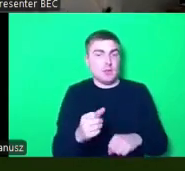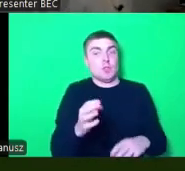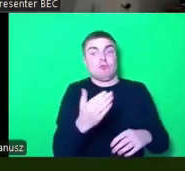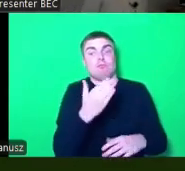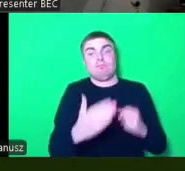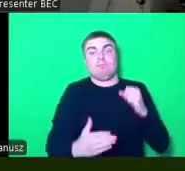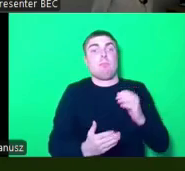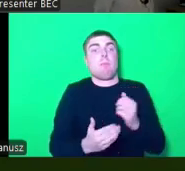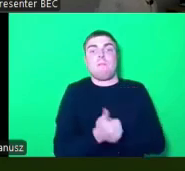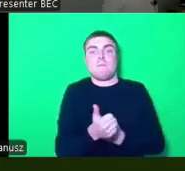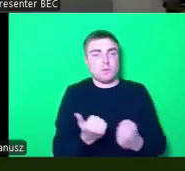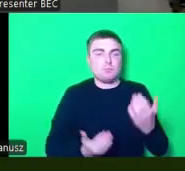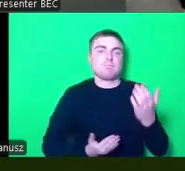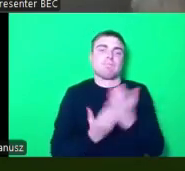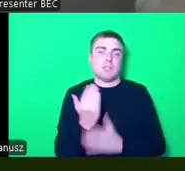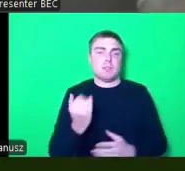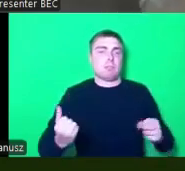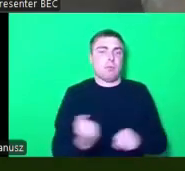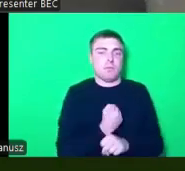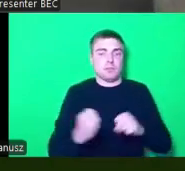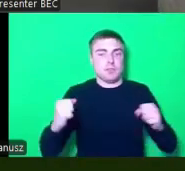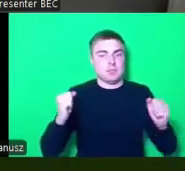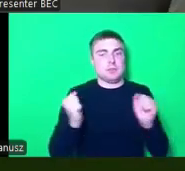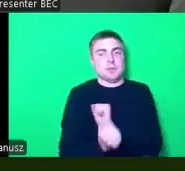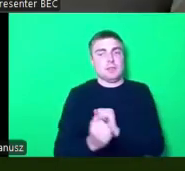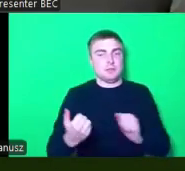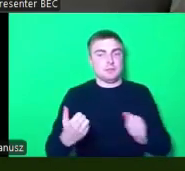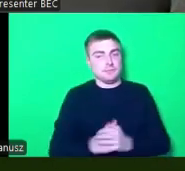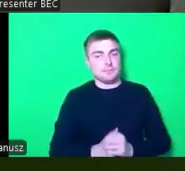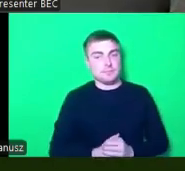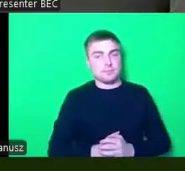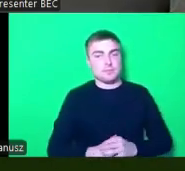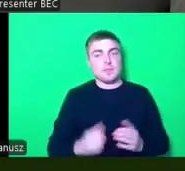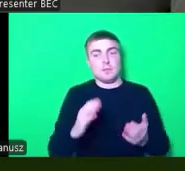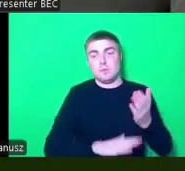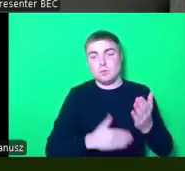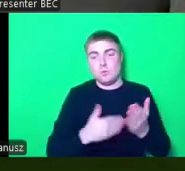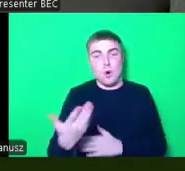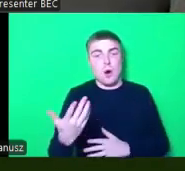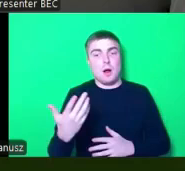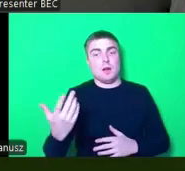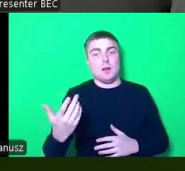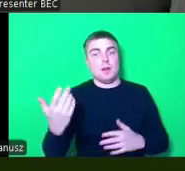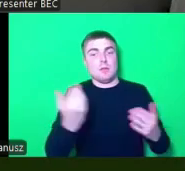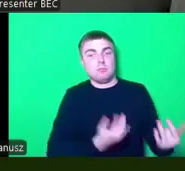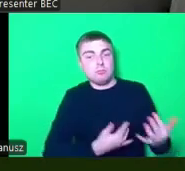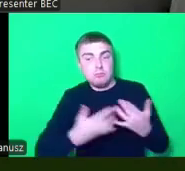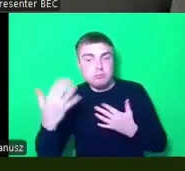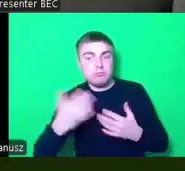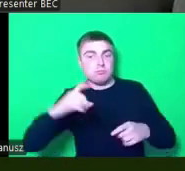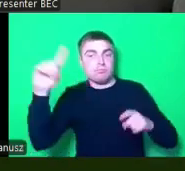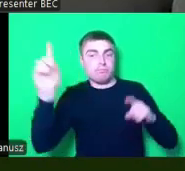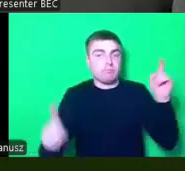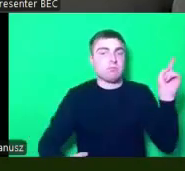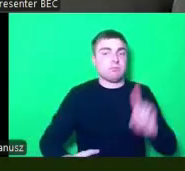have the storms. And in many parts of Europe, we see, for the moment, a complete collapse of forests. I